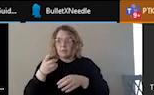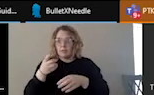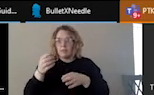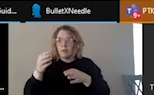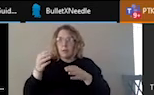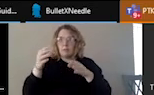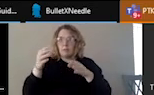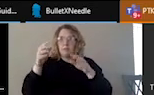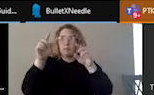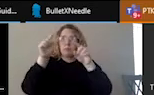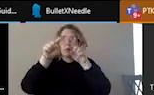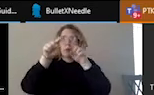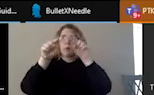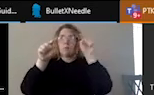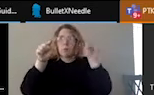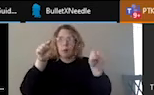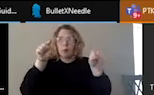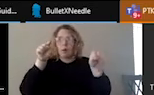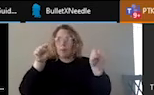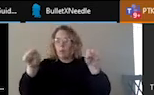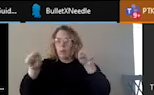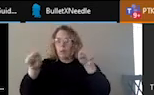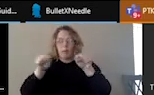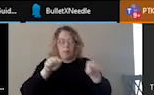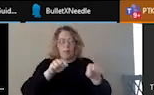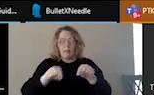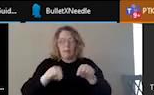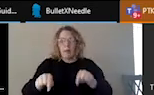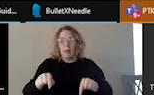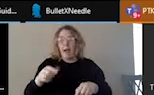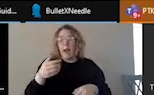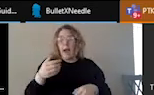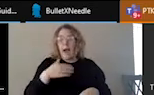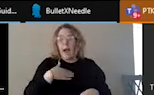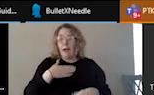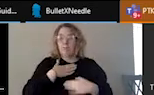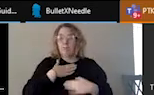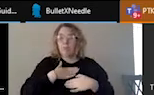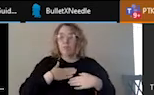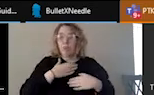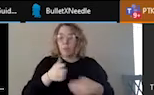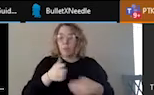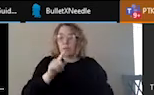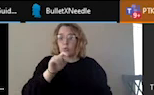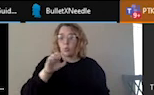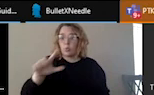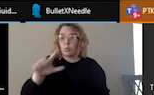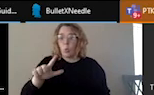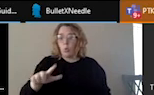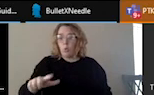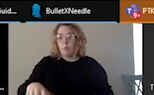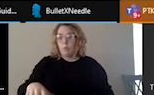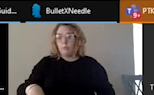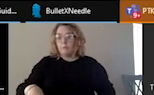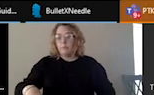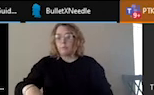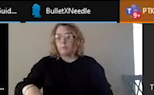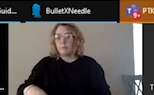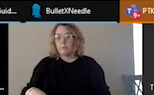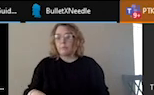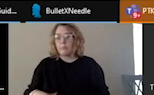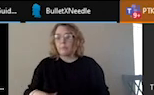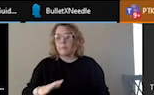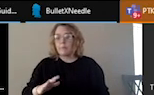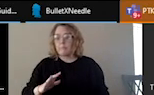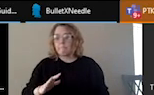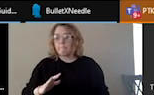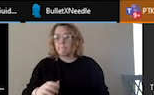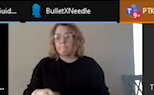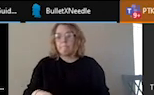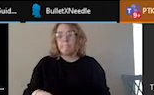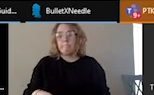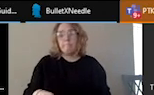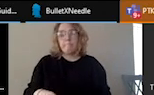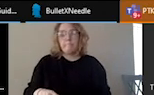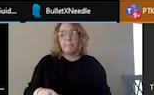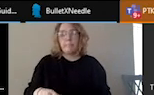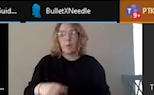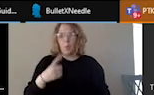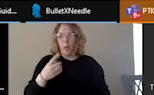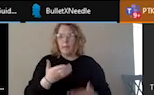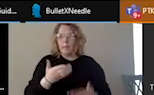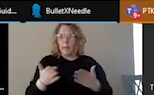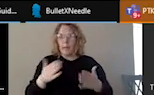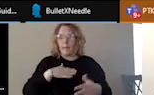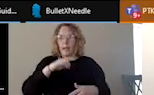game master structure. I like this tool. I have to remember this. Yeah, absolutely. That's really cool. And this is actually one of the things that my kid